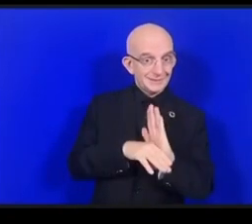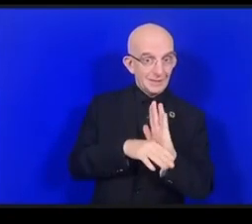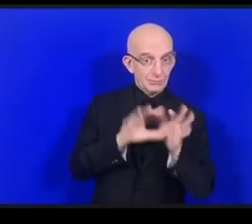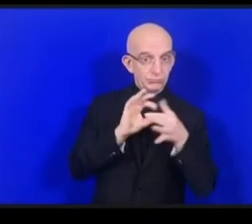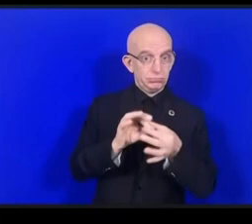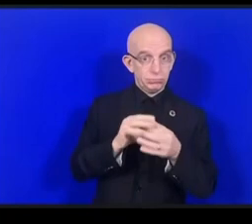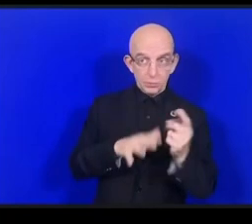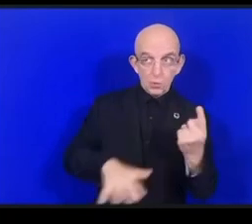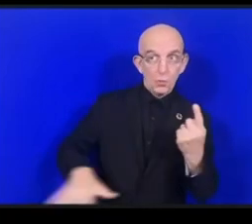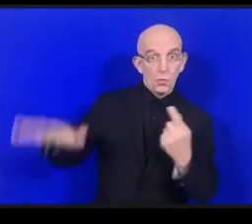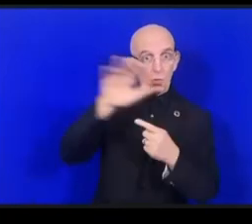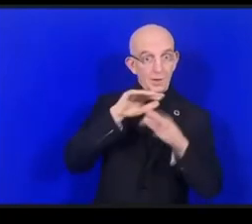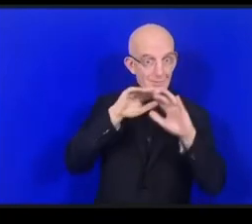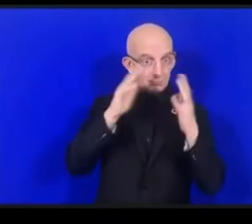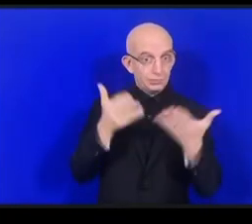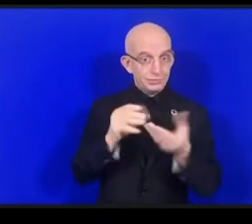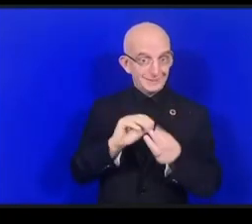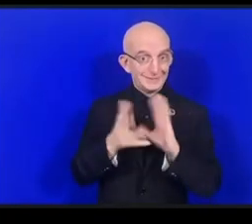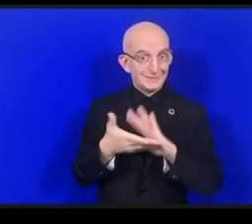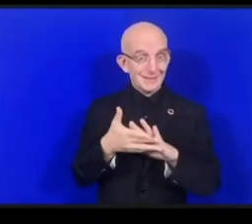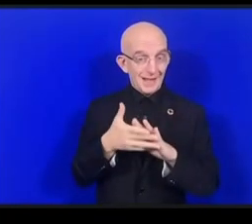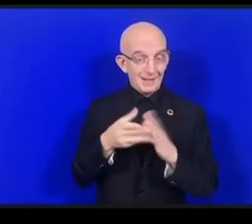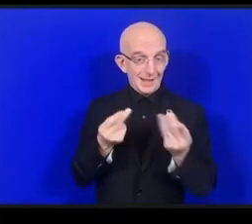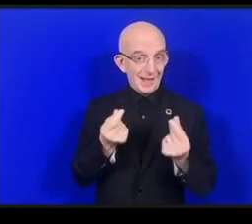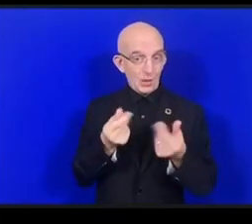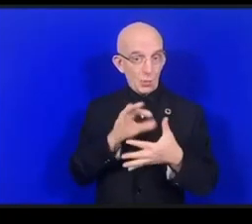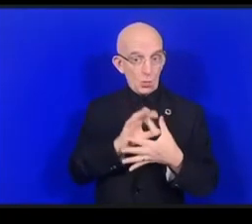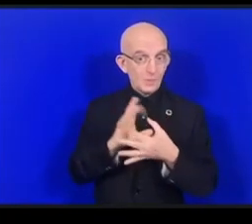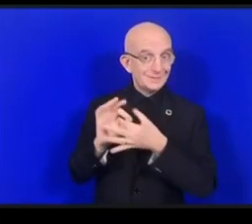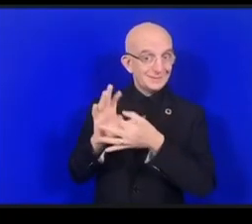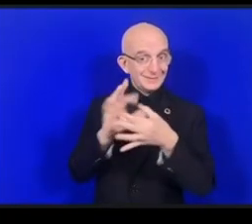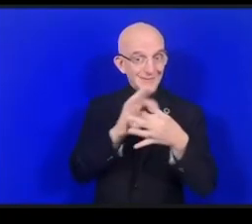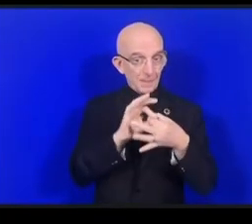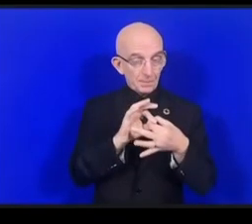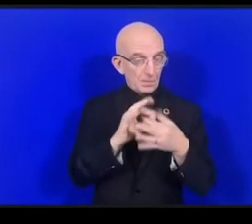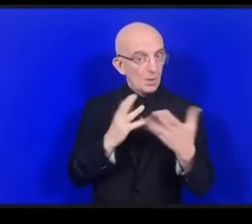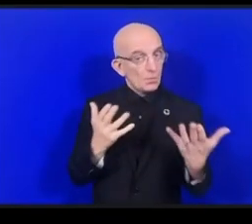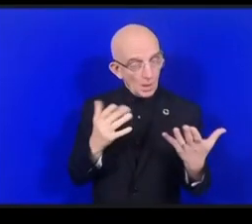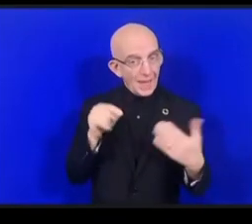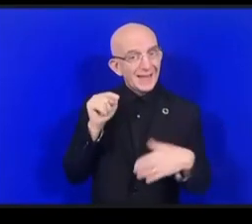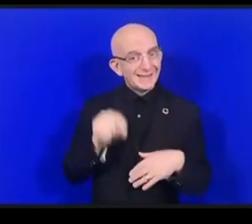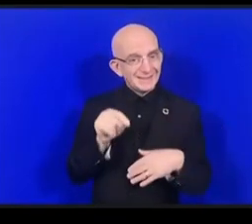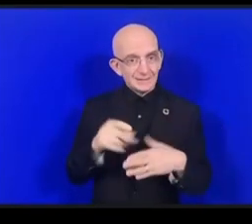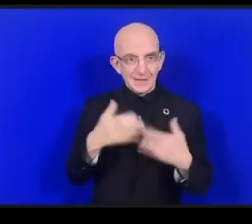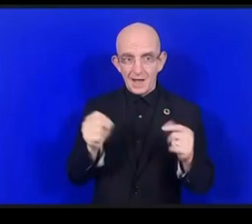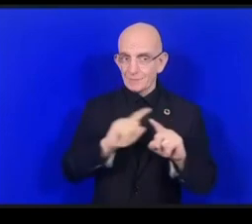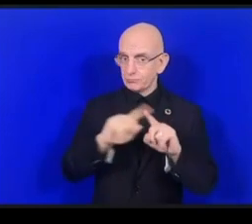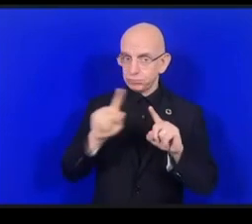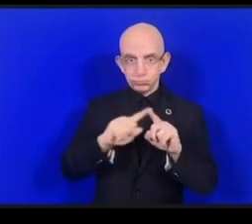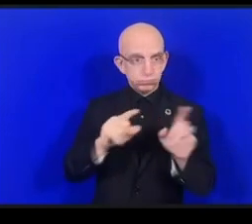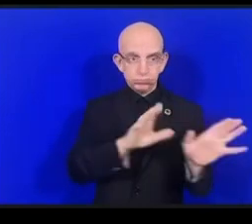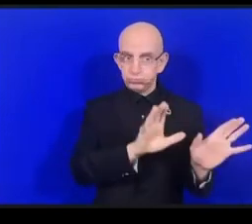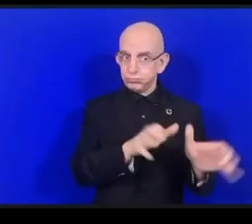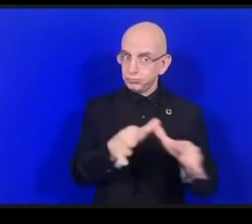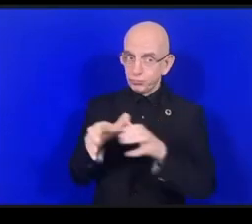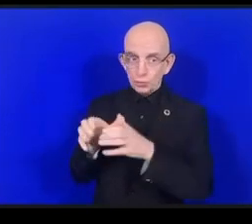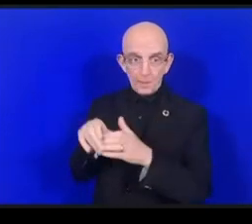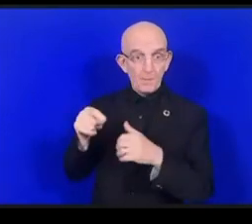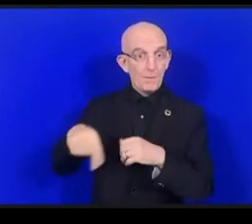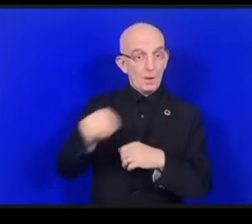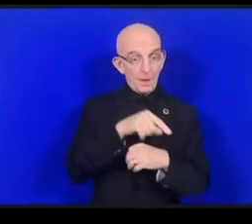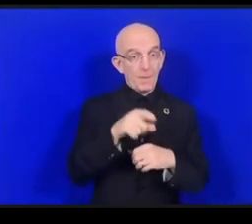working groups. The first working group we set up is looking at security by design, and that has